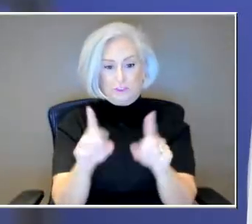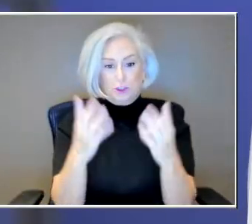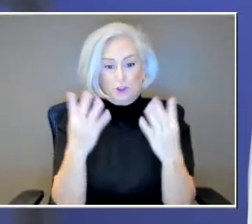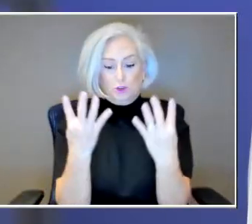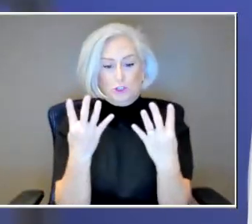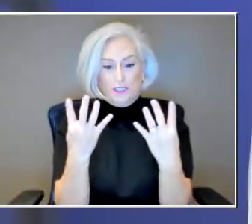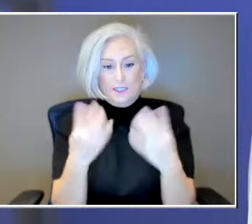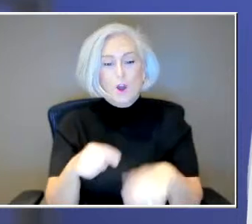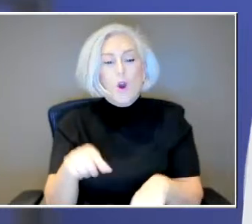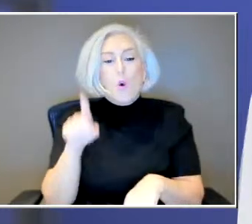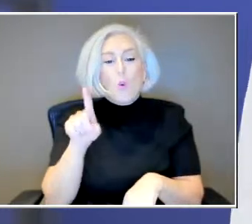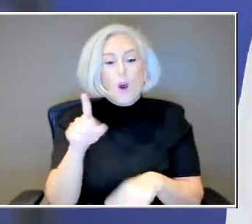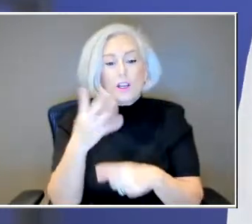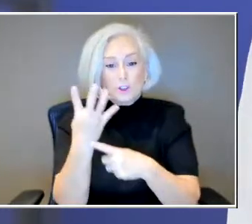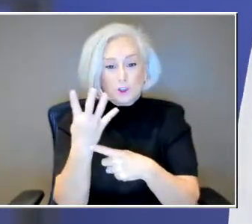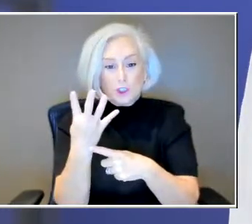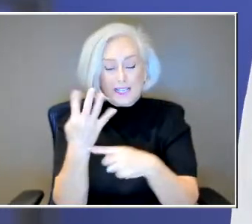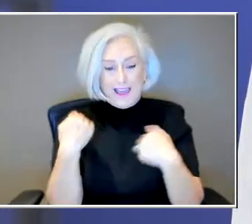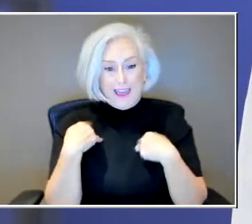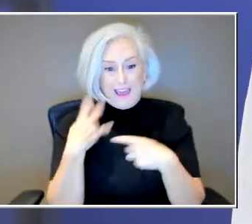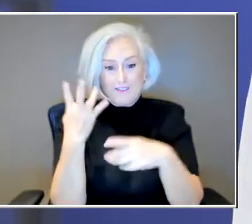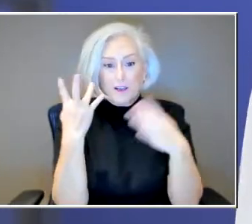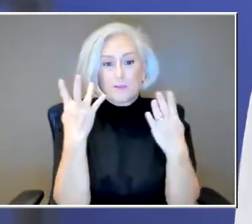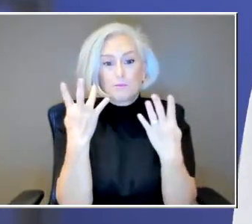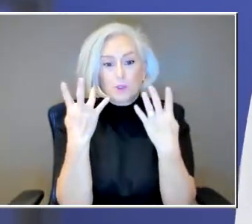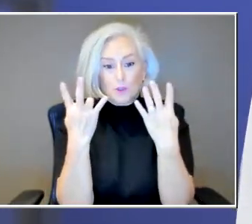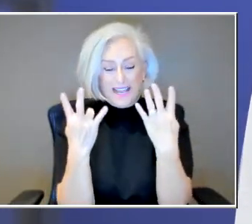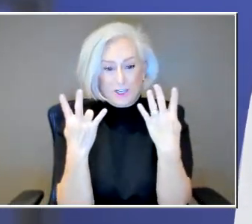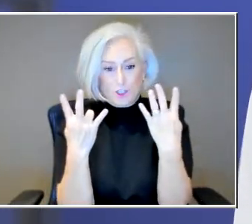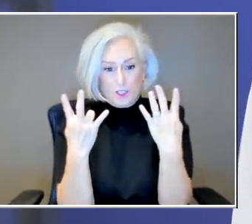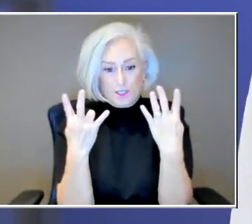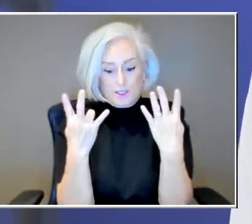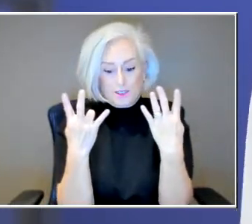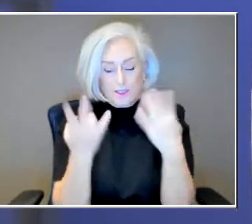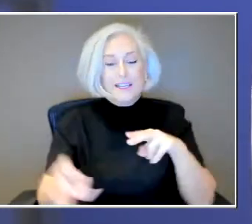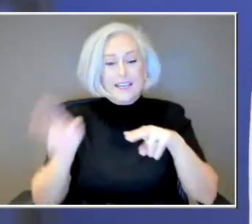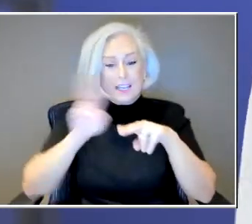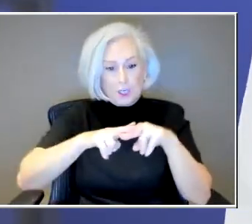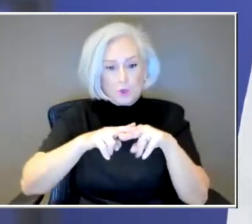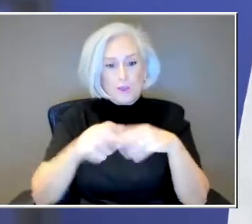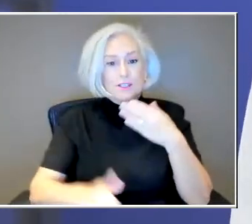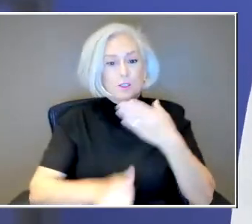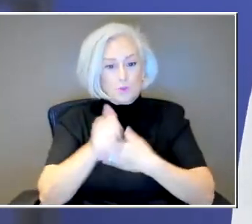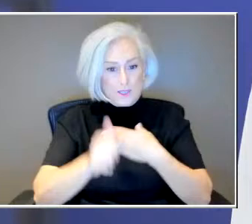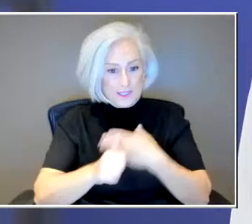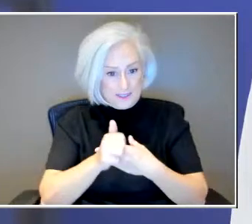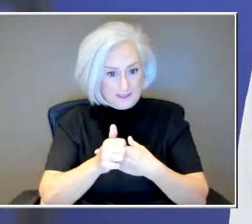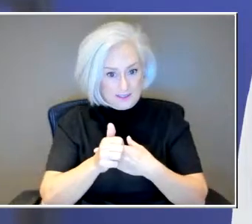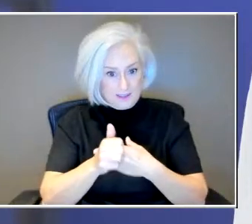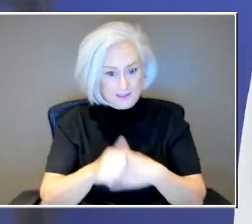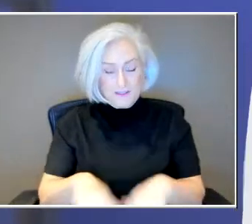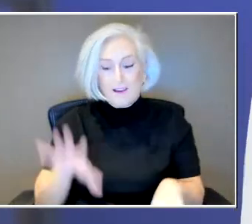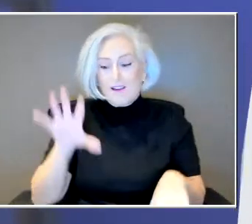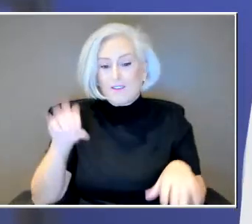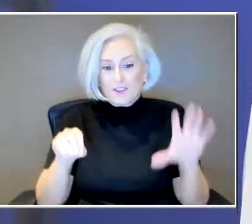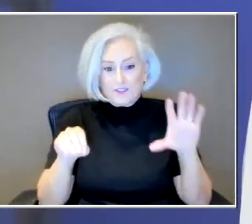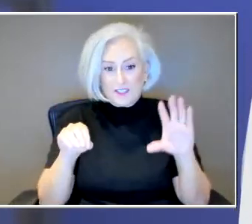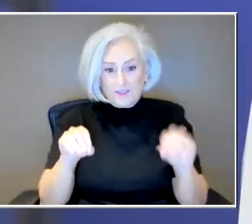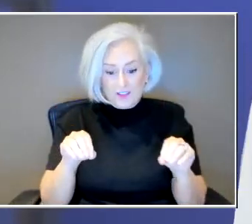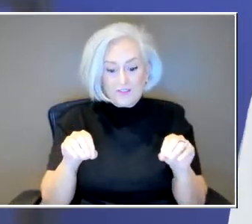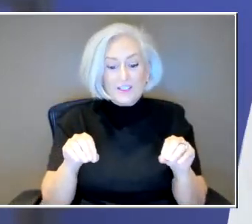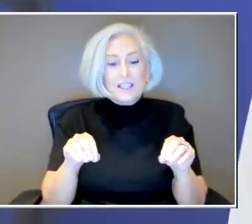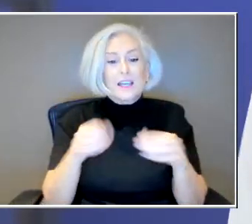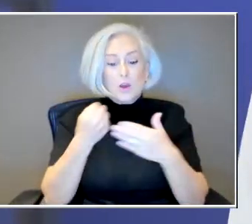gene has the mutation, it increases your risk to have cancer. And then 50-50, which copy you pass on. So a flip of the